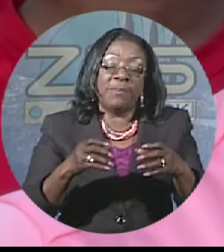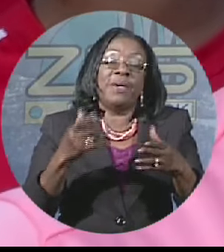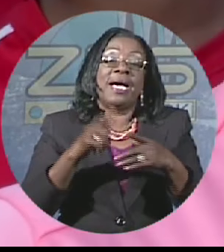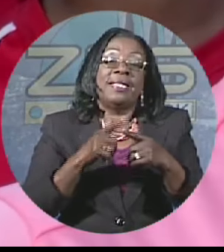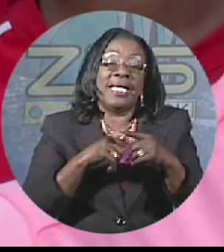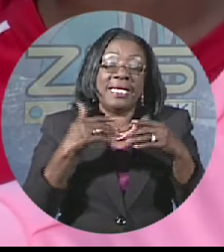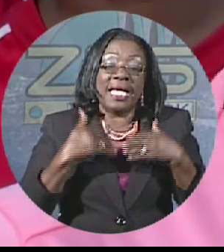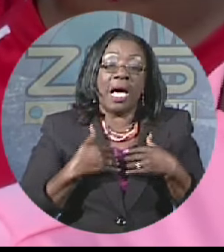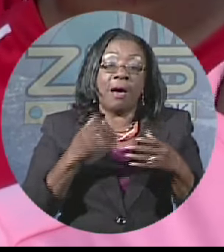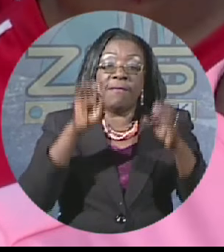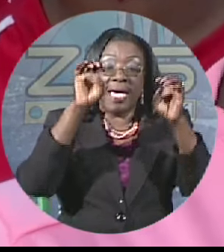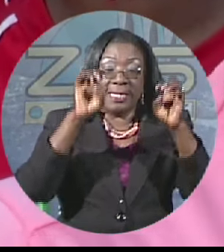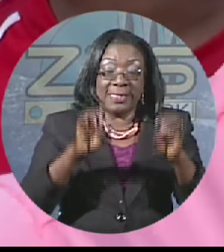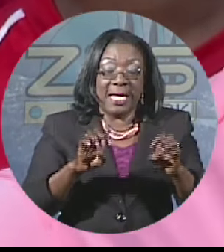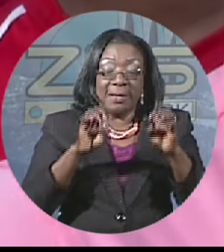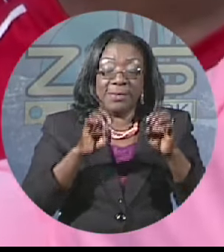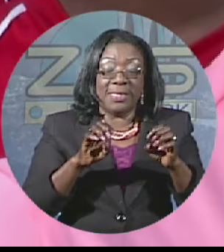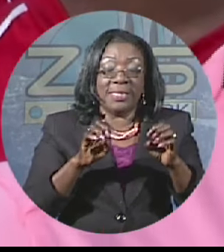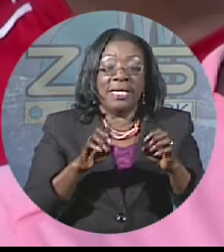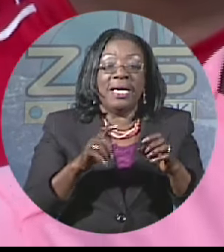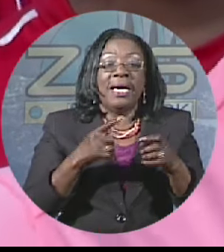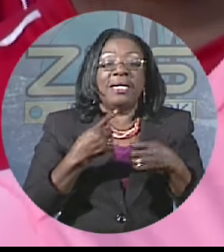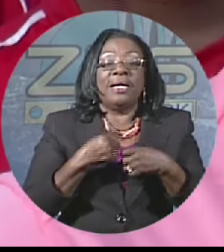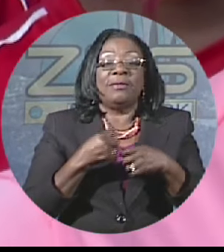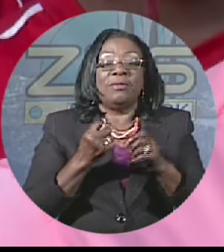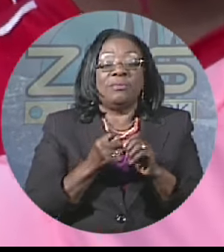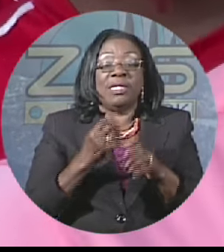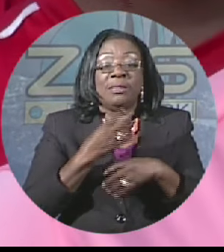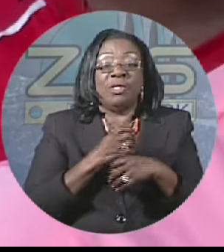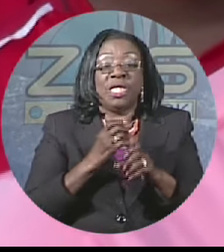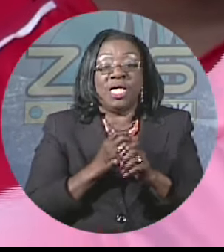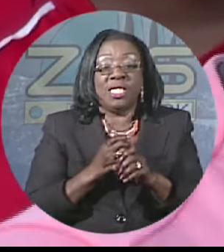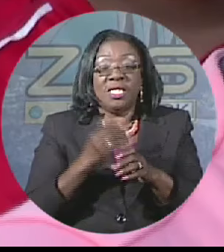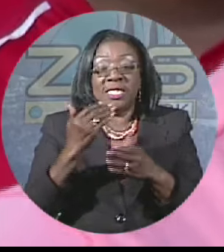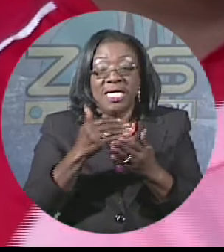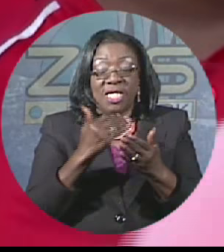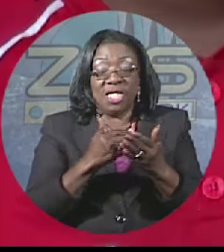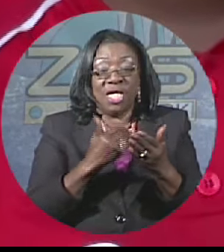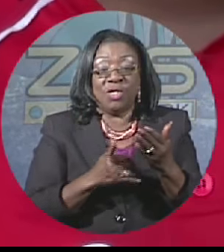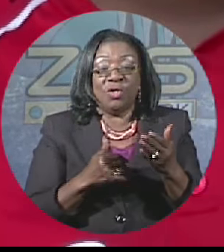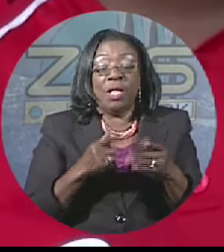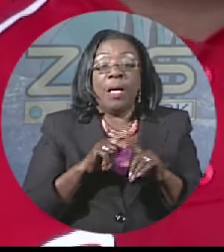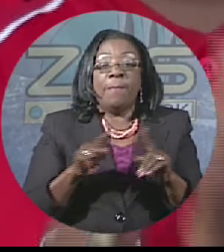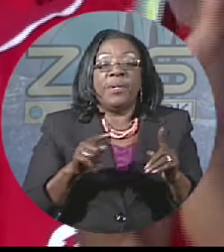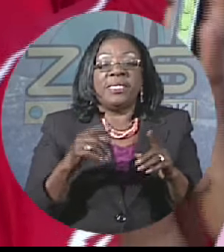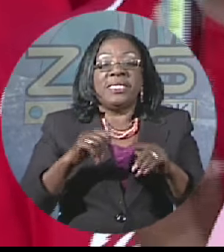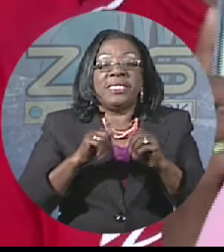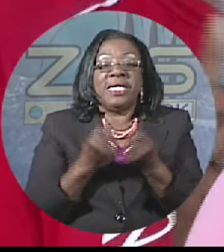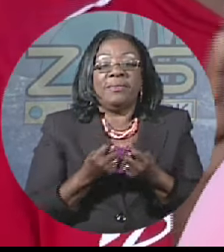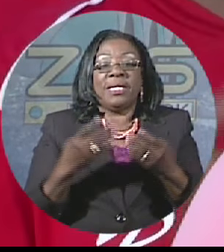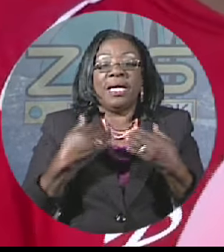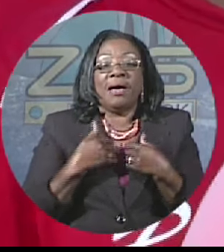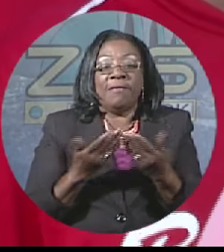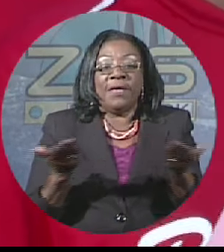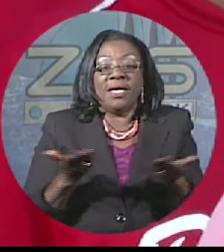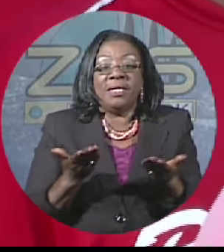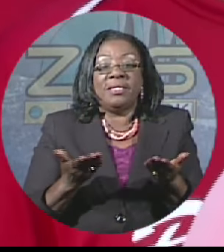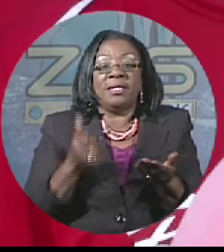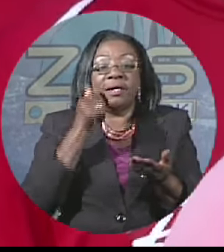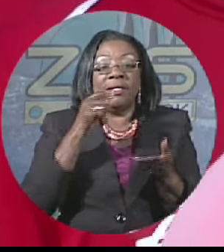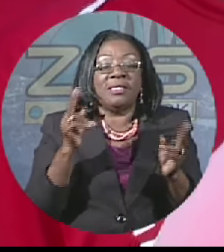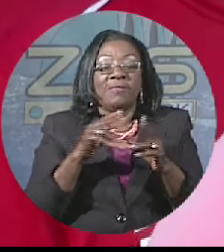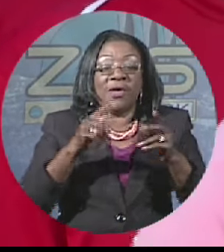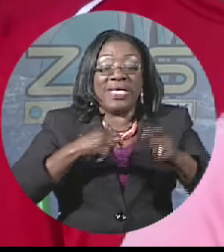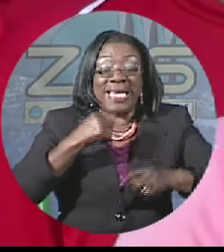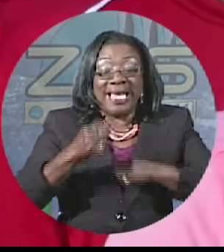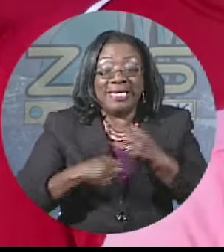have to be battling and trying to make some changes in scheduling. But I think with the team that I have here, these girls are very talented, they're